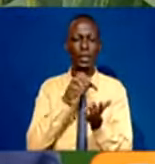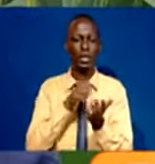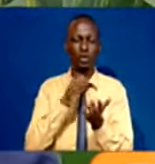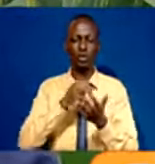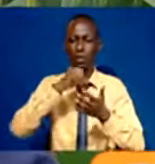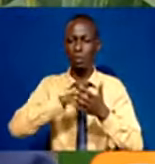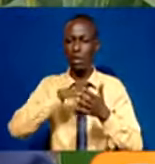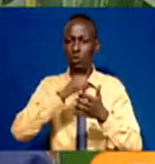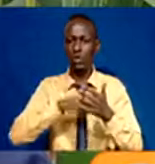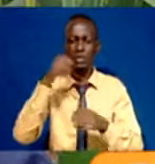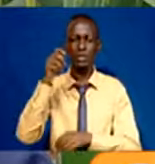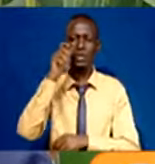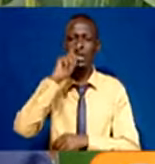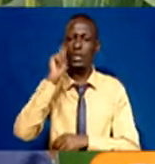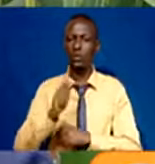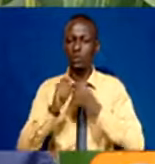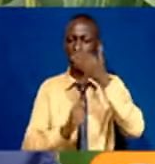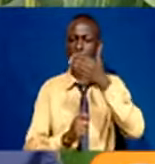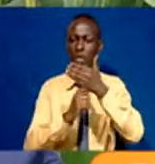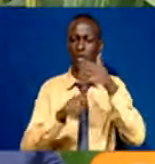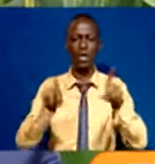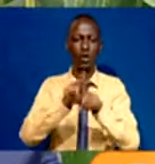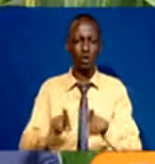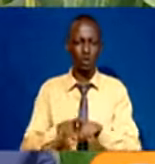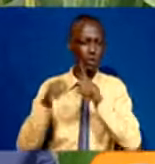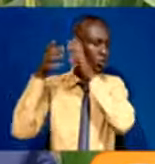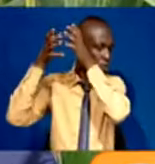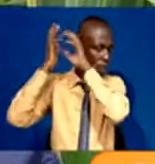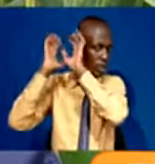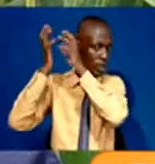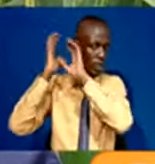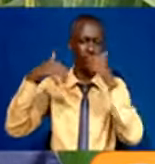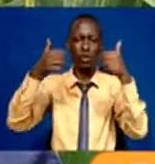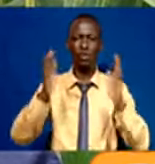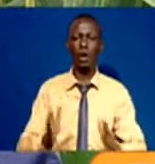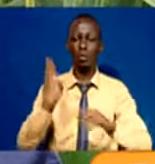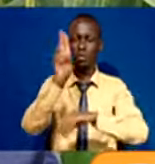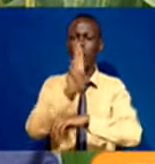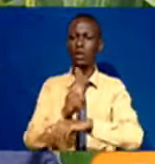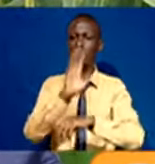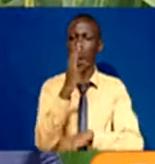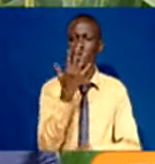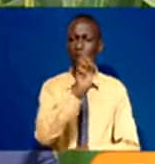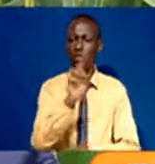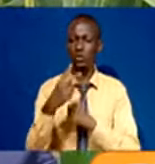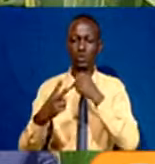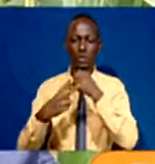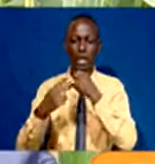Makueni, Taita Taveta, and Kilifi, and farmers were using 5 to 7